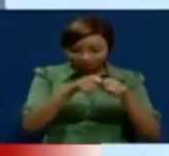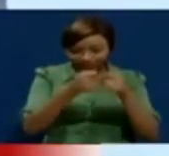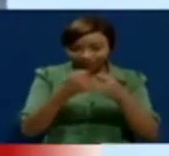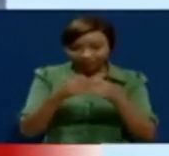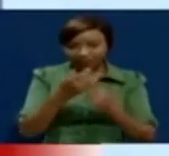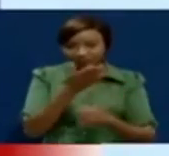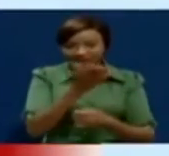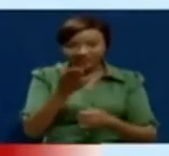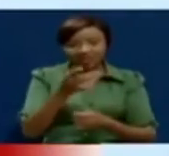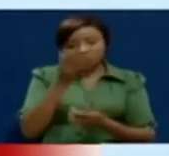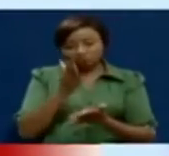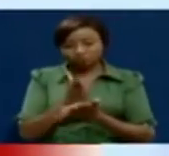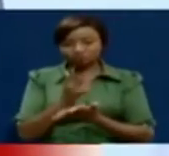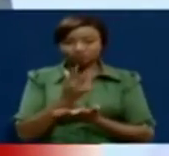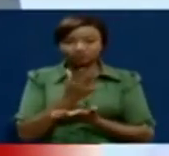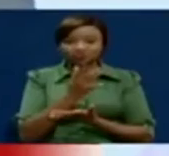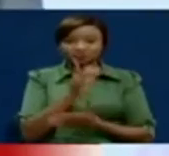happen.